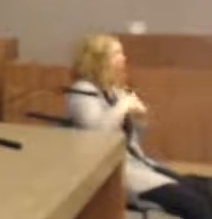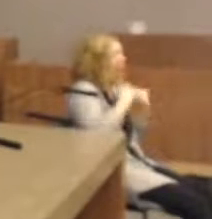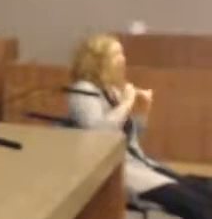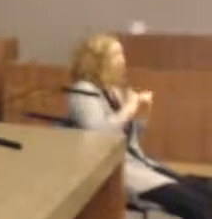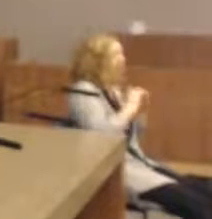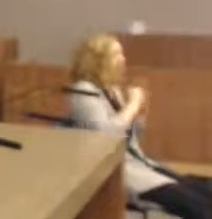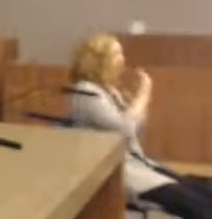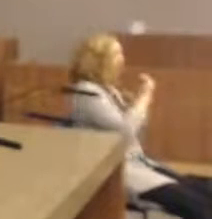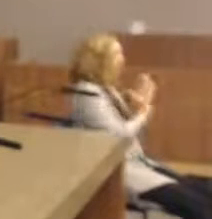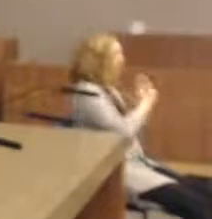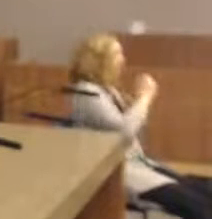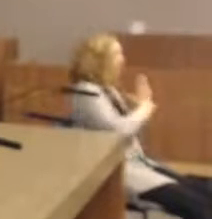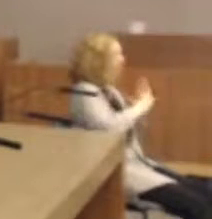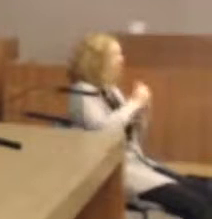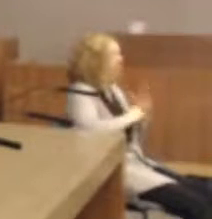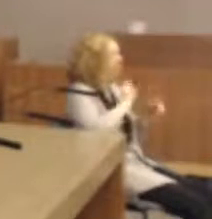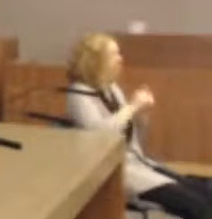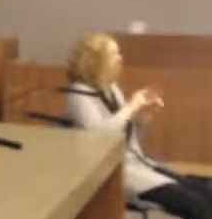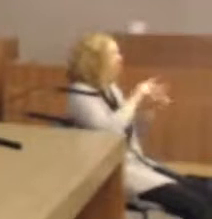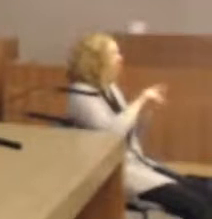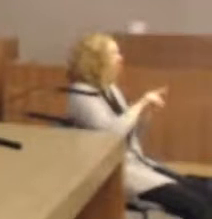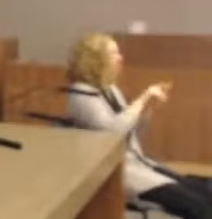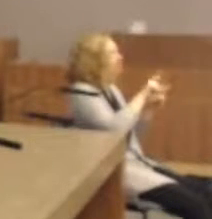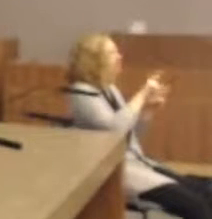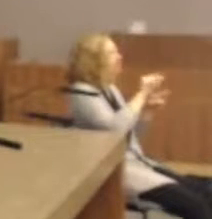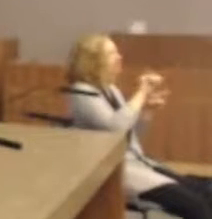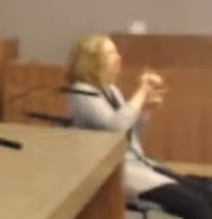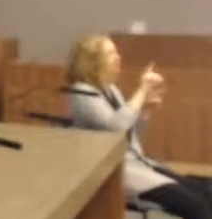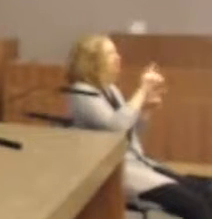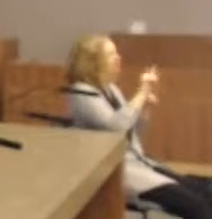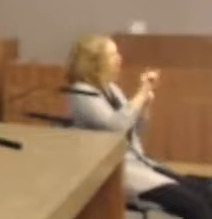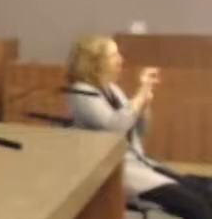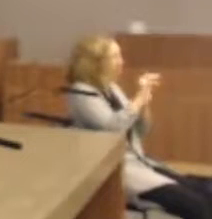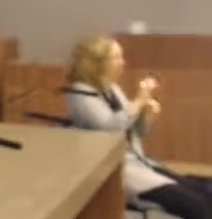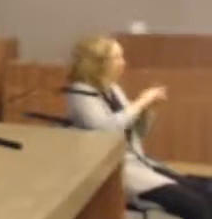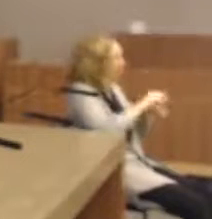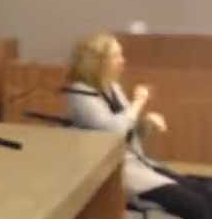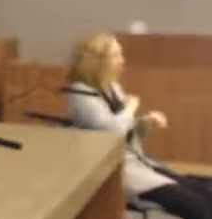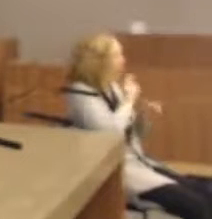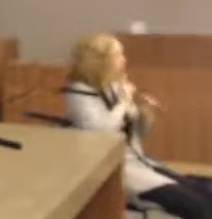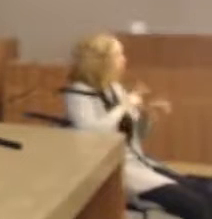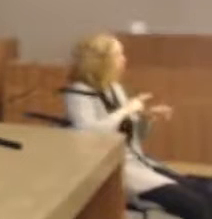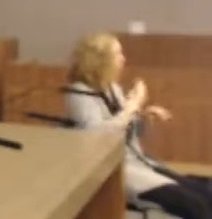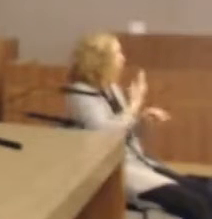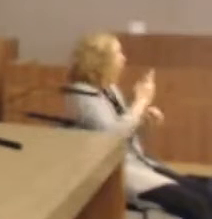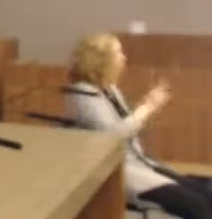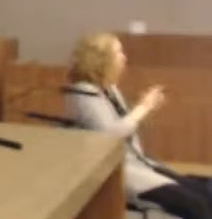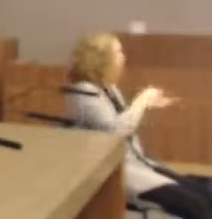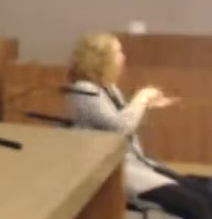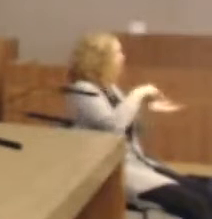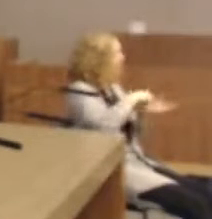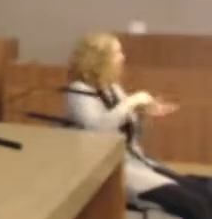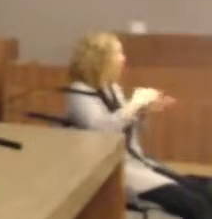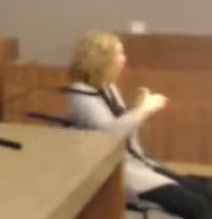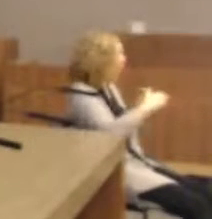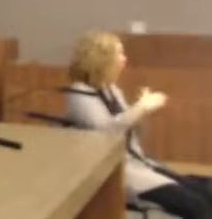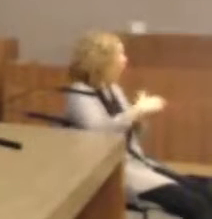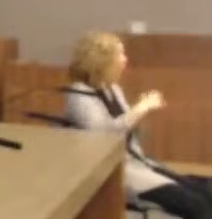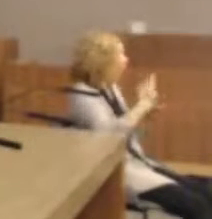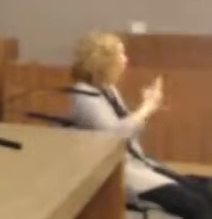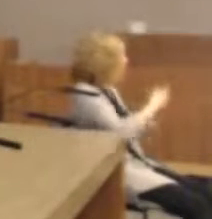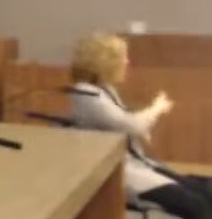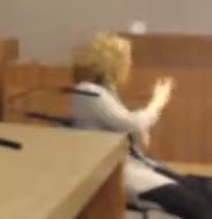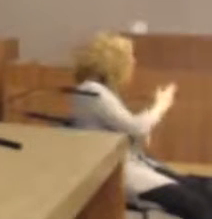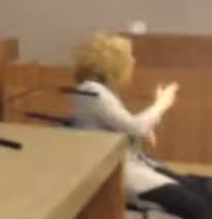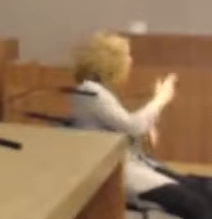listing people as victims on a police report. So two people might be standing on a street corner. One of them gets